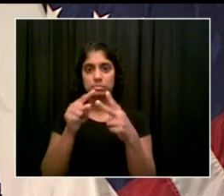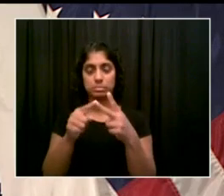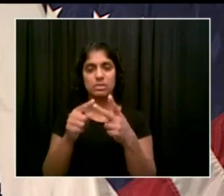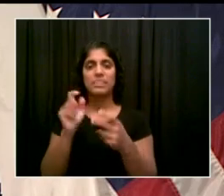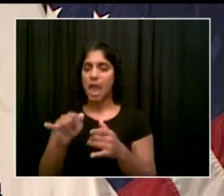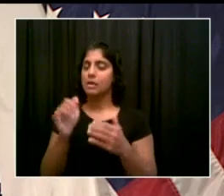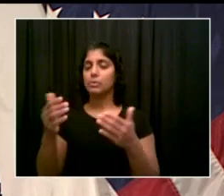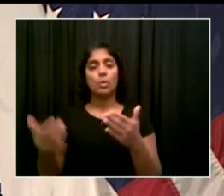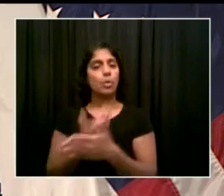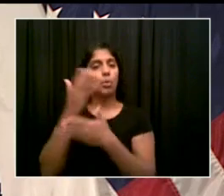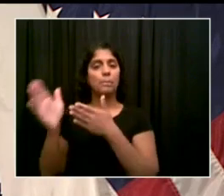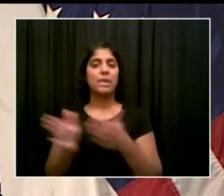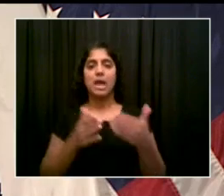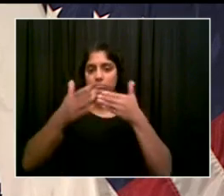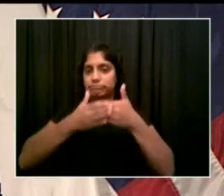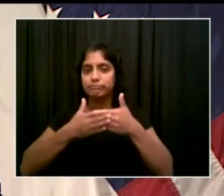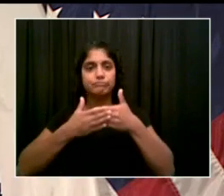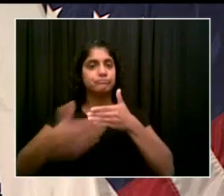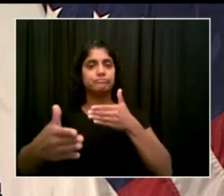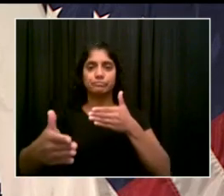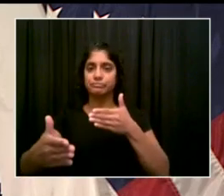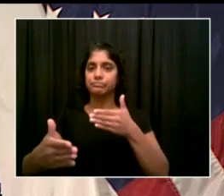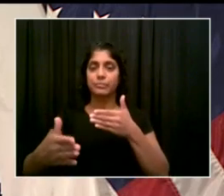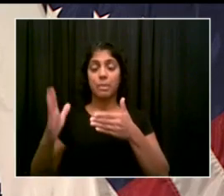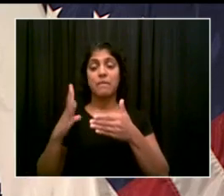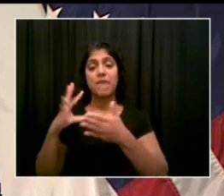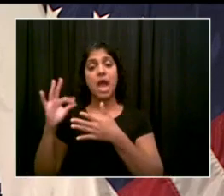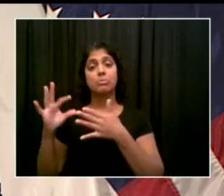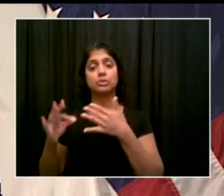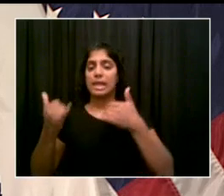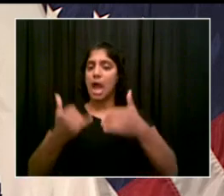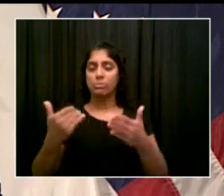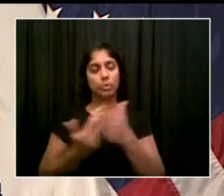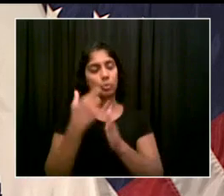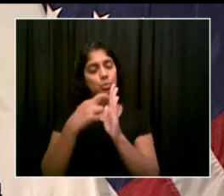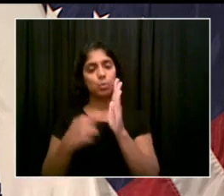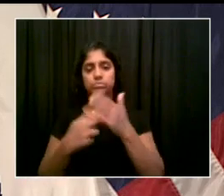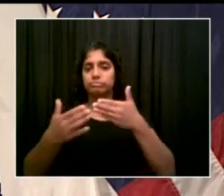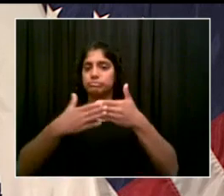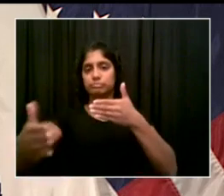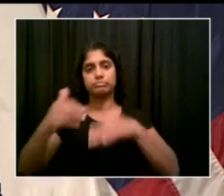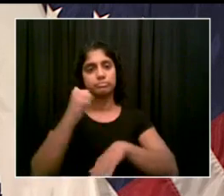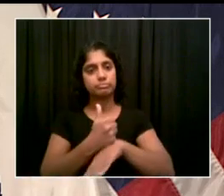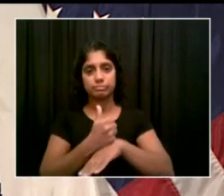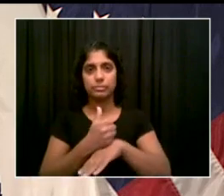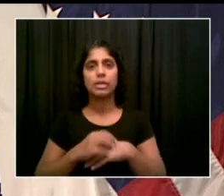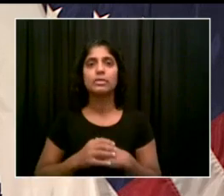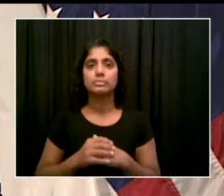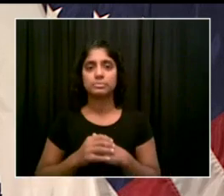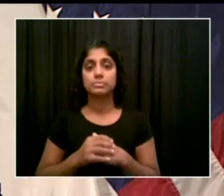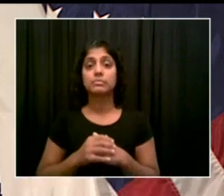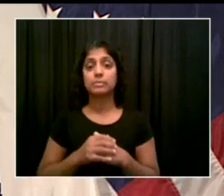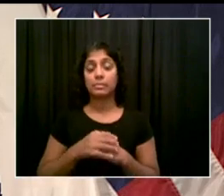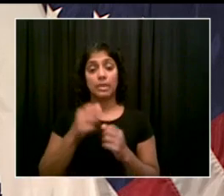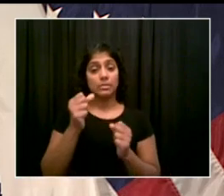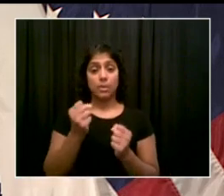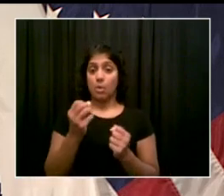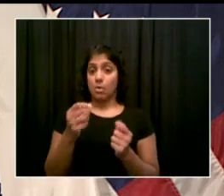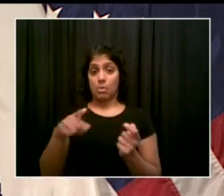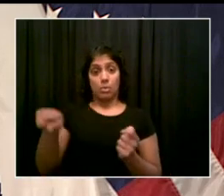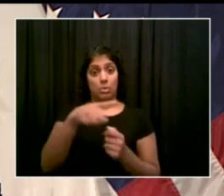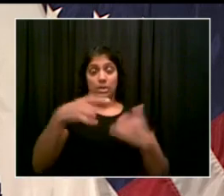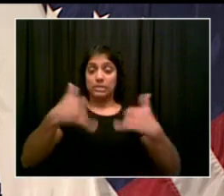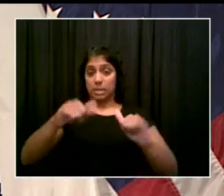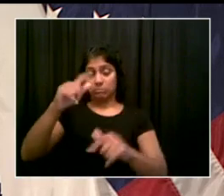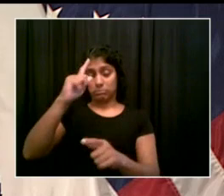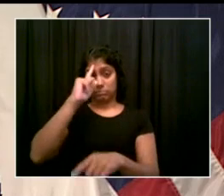start with the weekly testing and come to the conclusion it's a lot of energy they have to put into it. It's just easier to get vaccinated. Some may not.